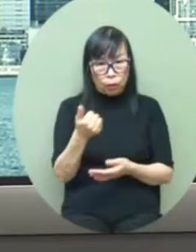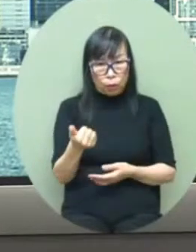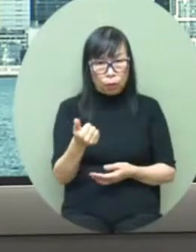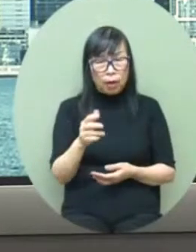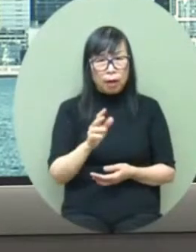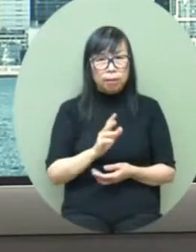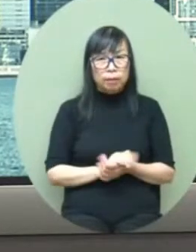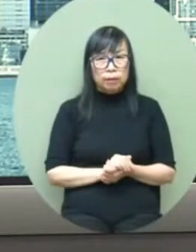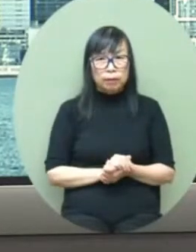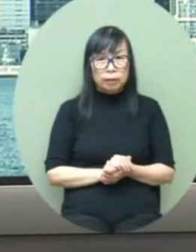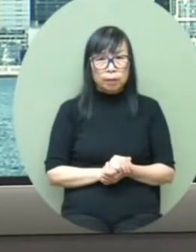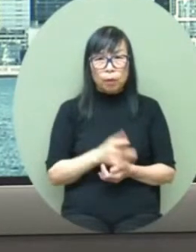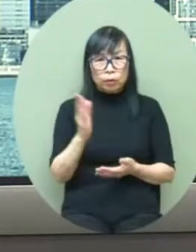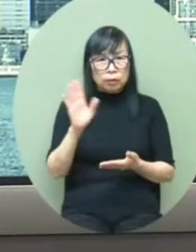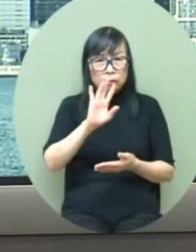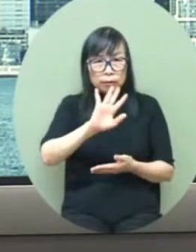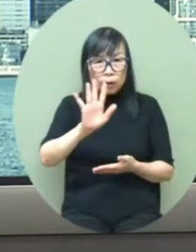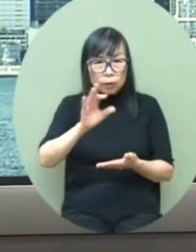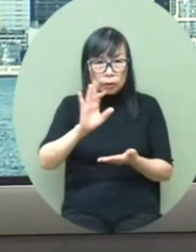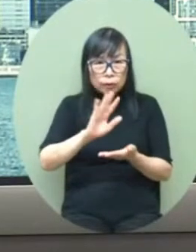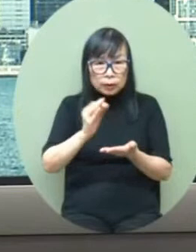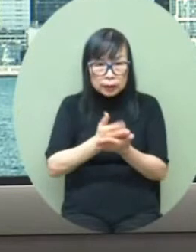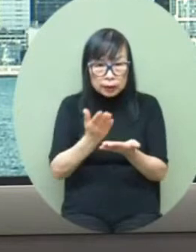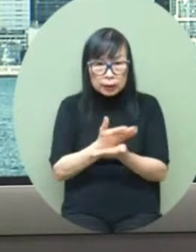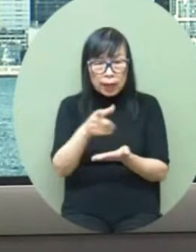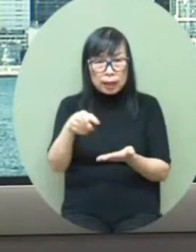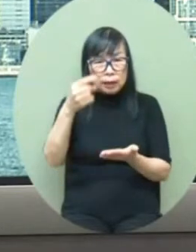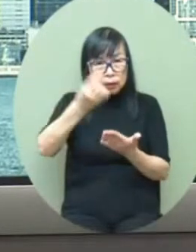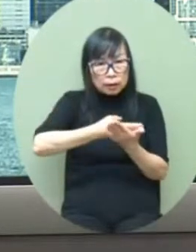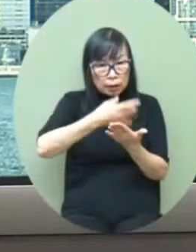They make sure people make good use of the system.